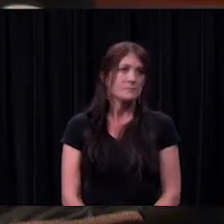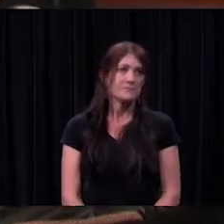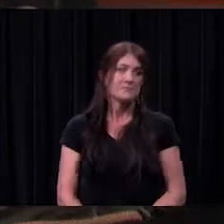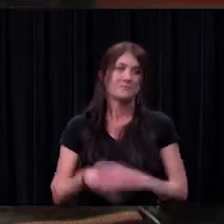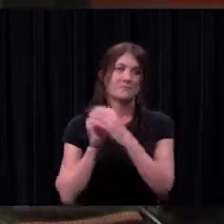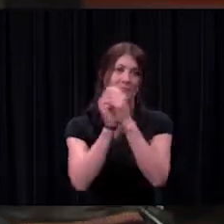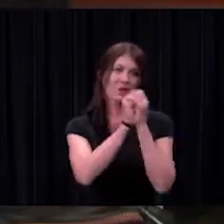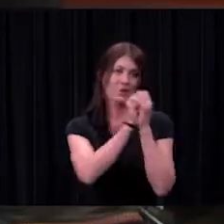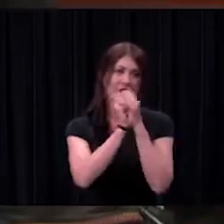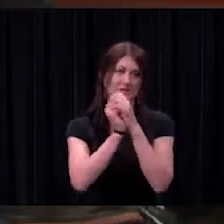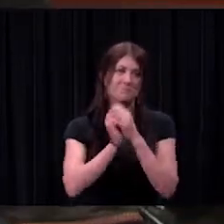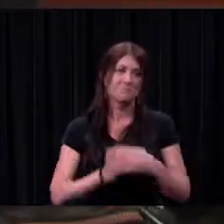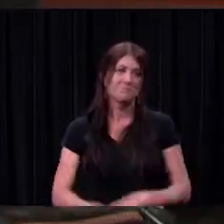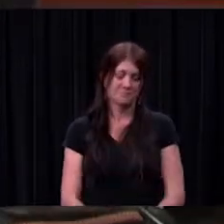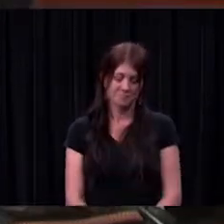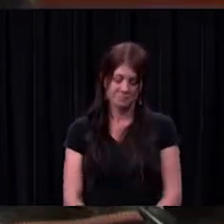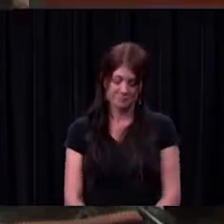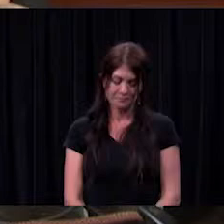Congratulations.